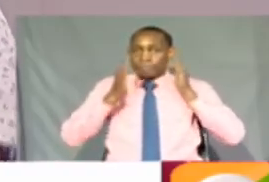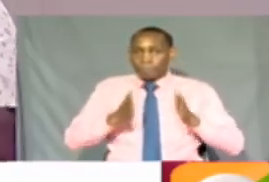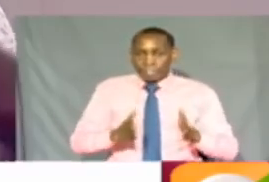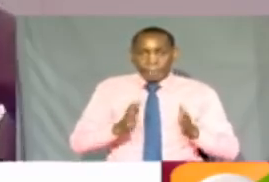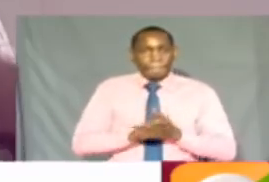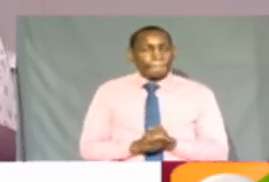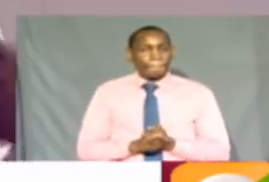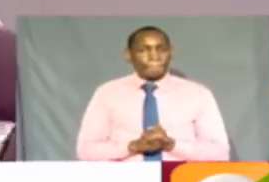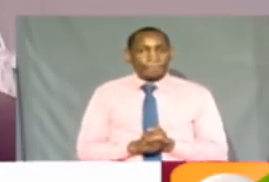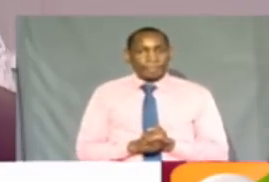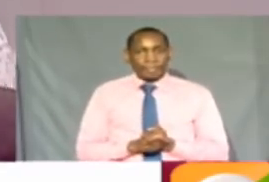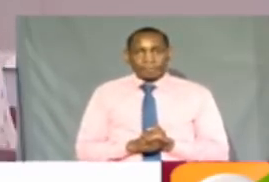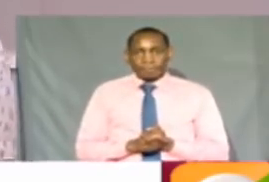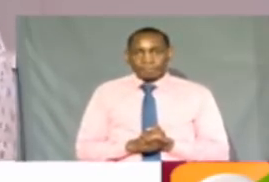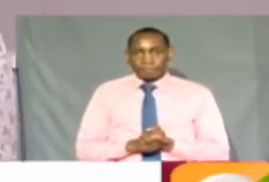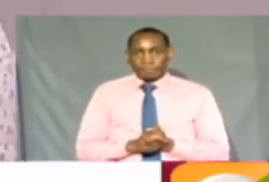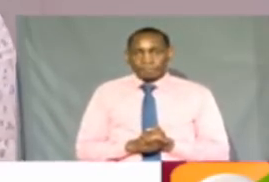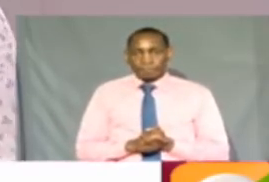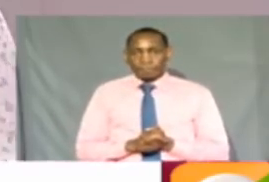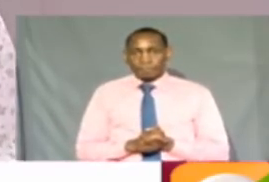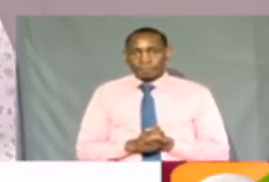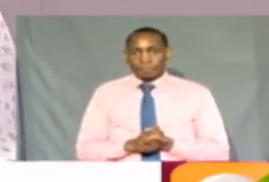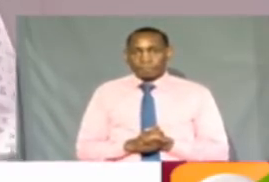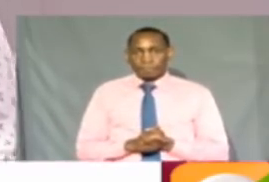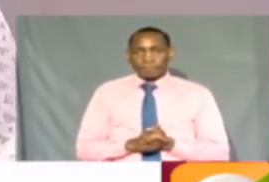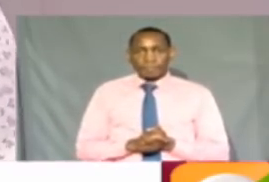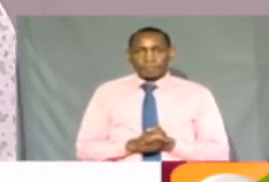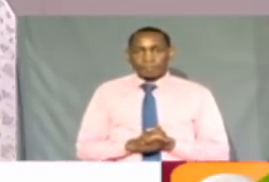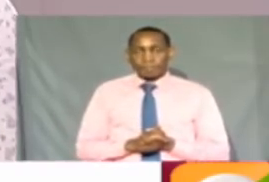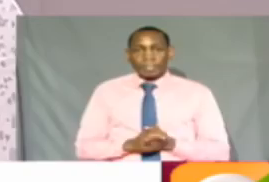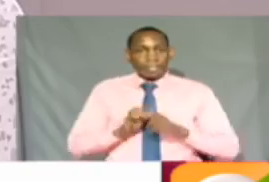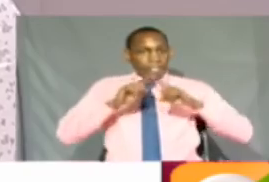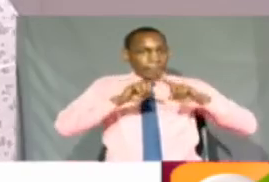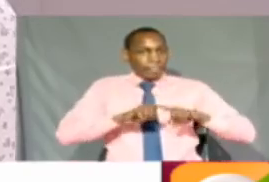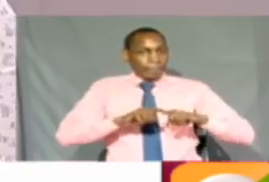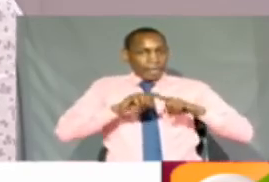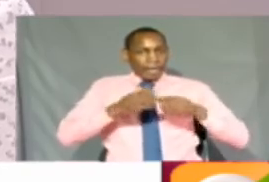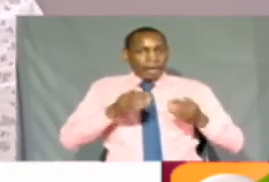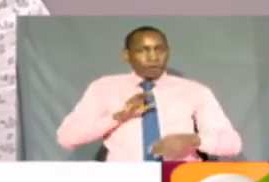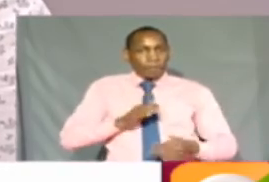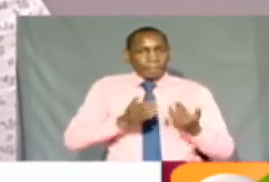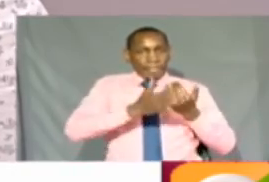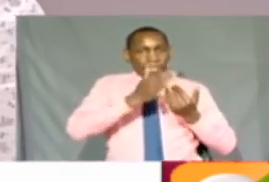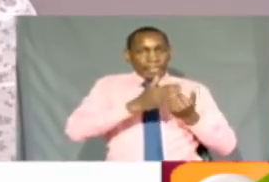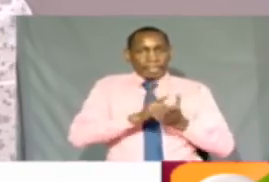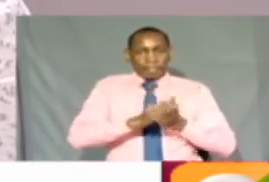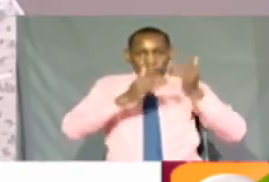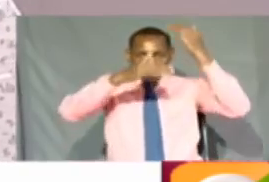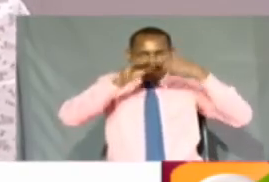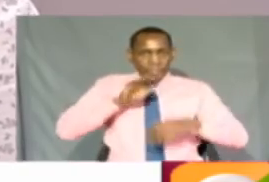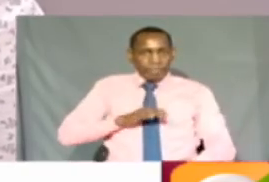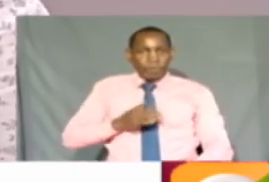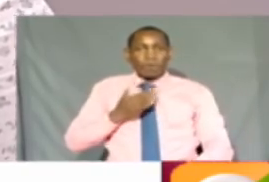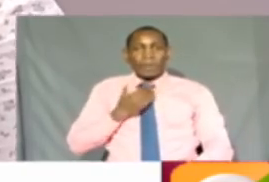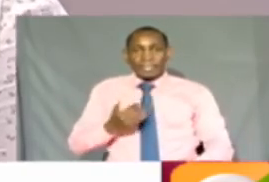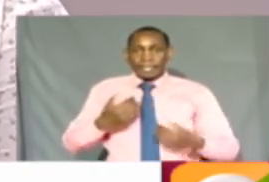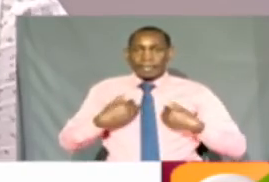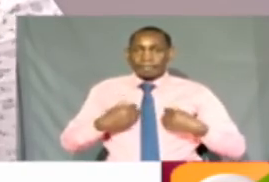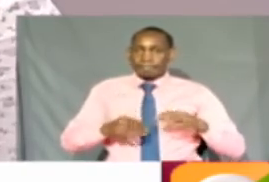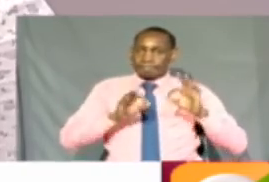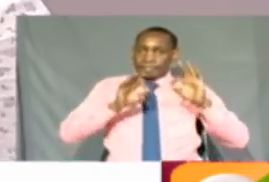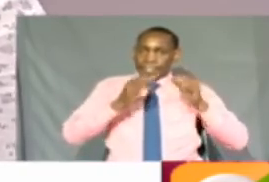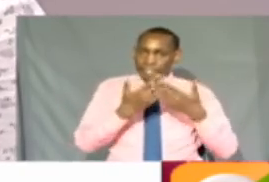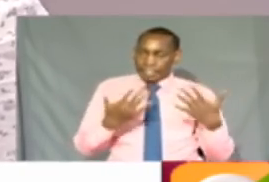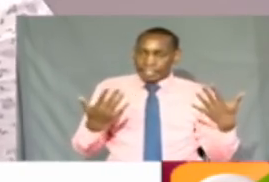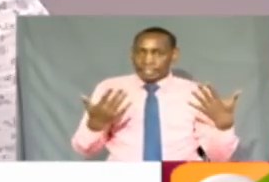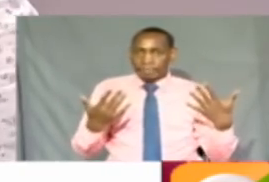So don't put yourself being a man dependent on how women treat you. Mm. These young campus girls, all they want is to have nice nails, kamazake,